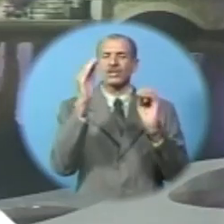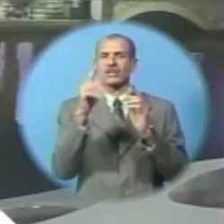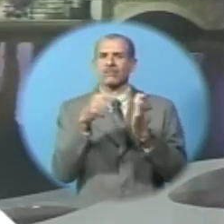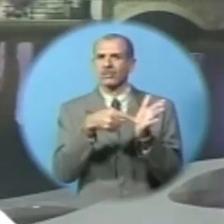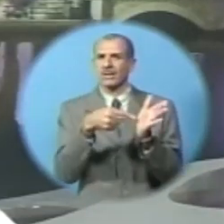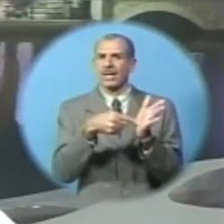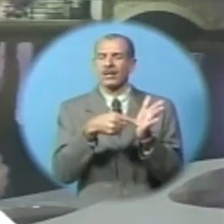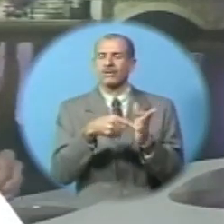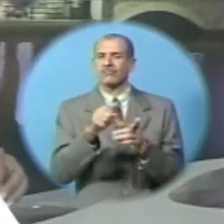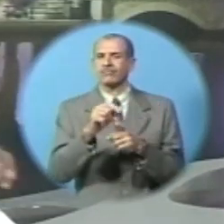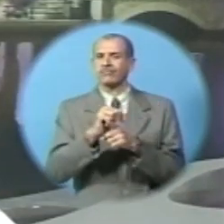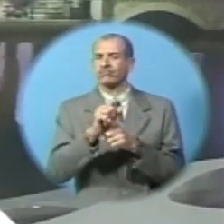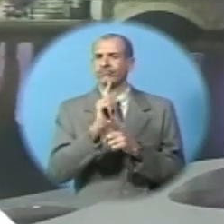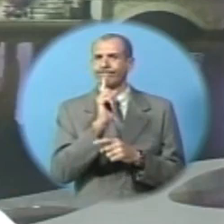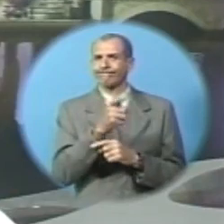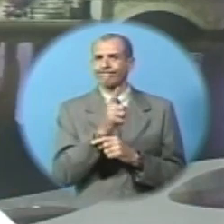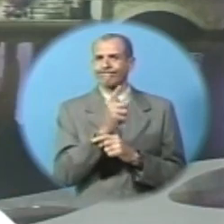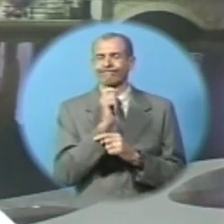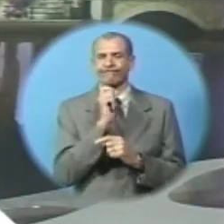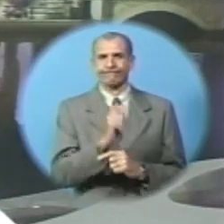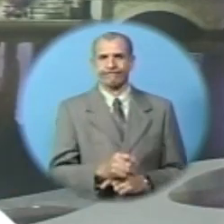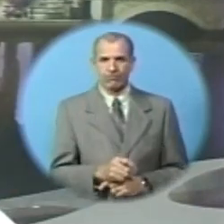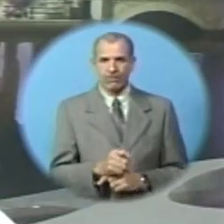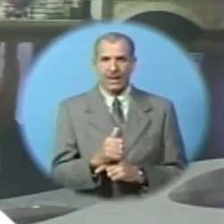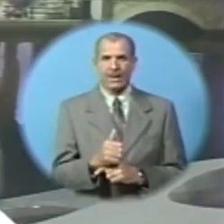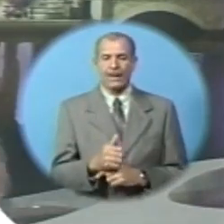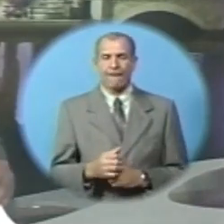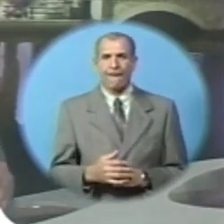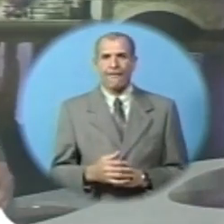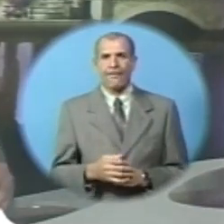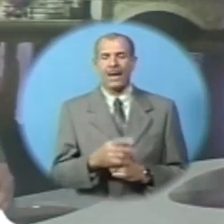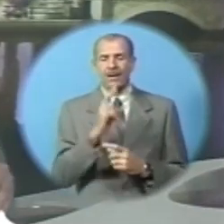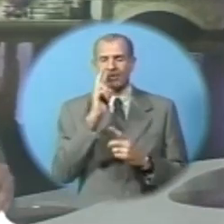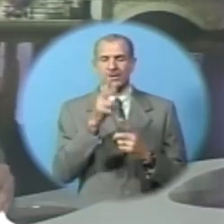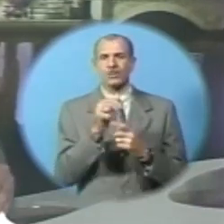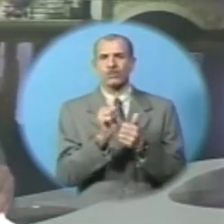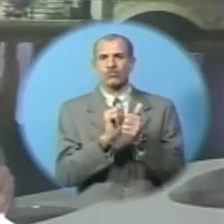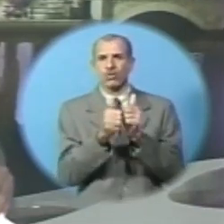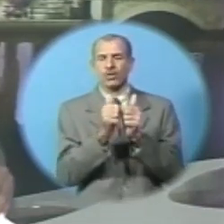for disciplinary action. Well, a peek at sports